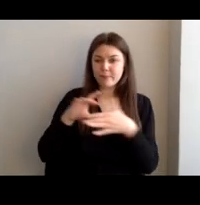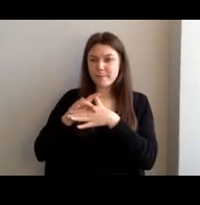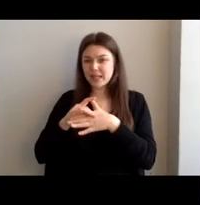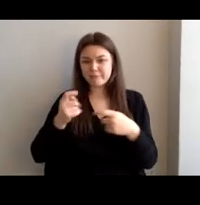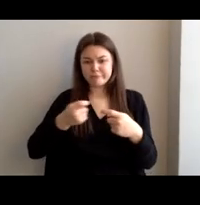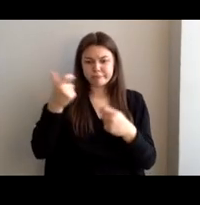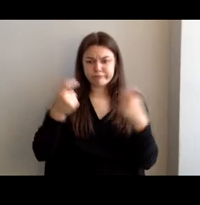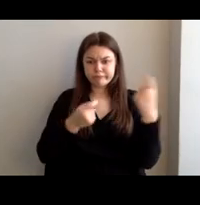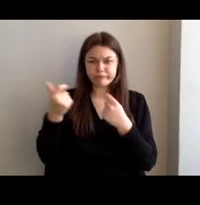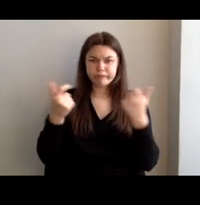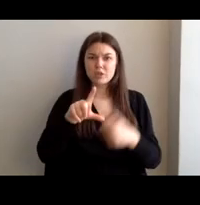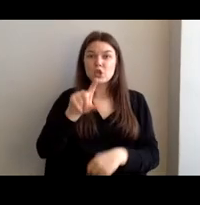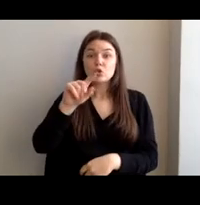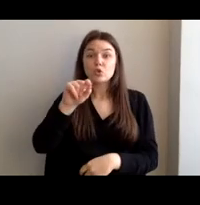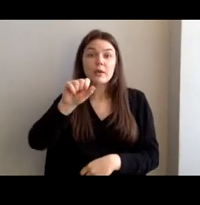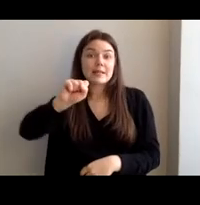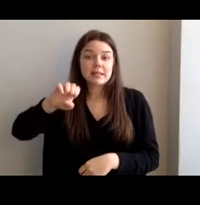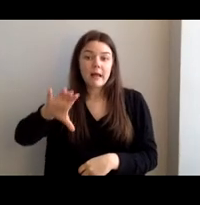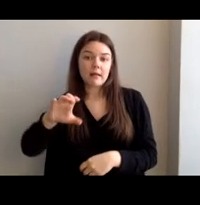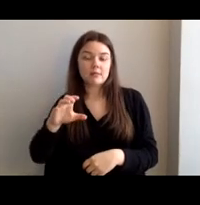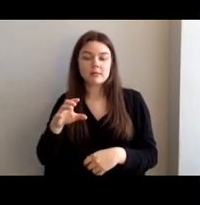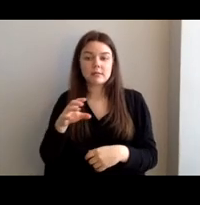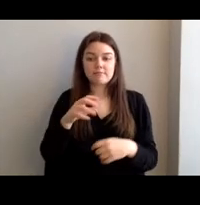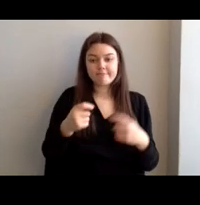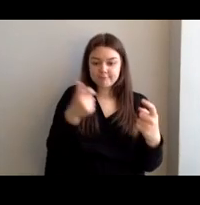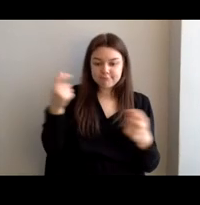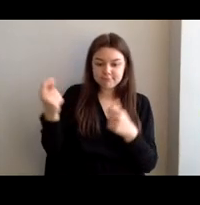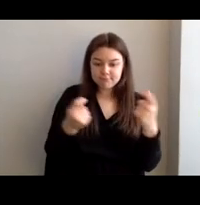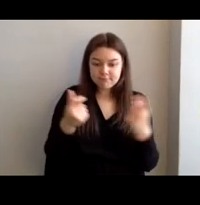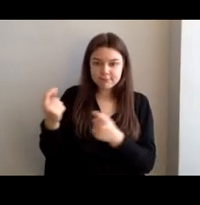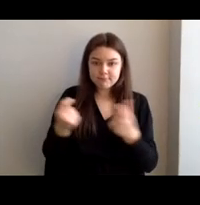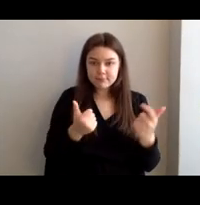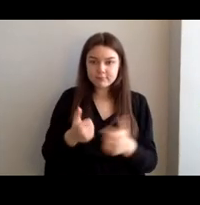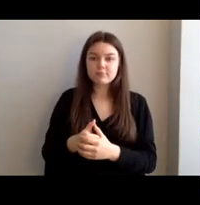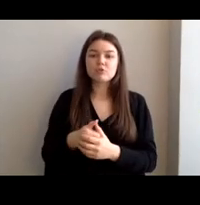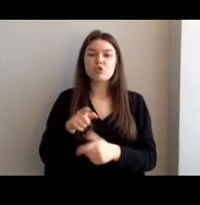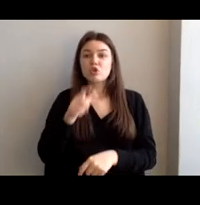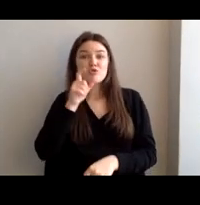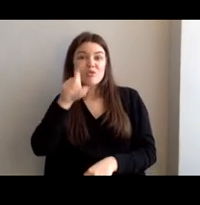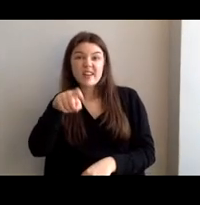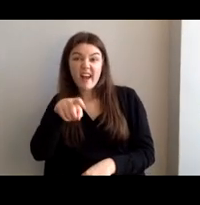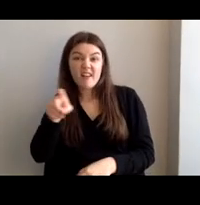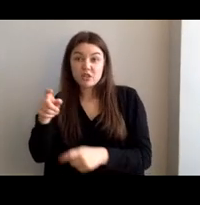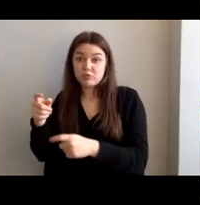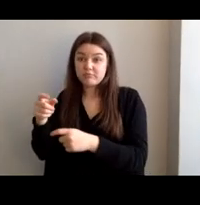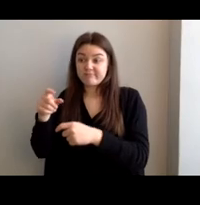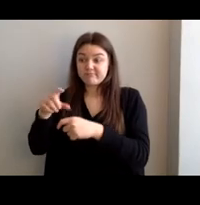or so. She's picking out all those edible portions for you and putting it into a bin so that you don't have to do it at home.